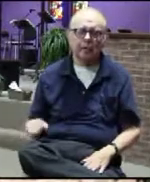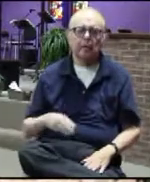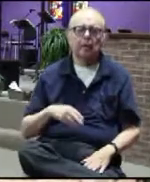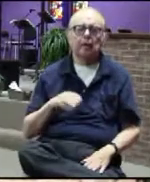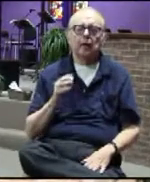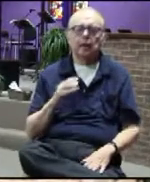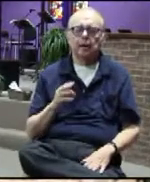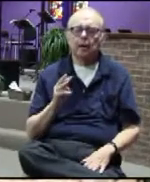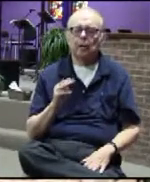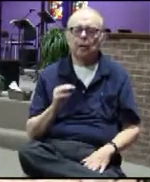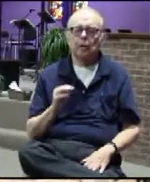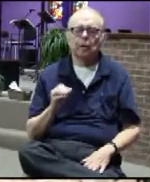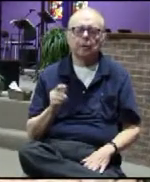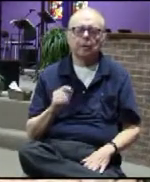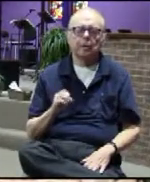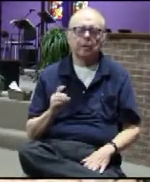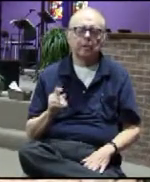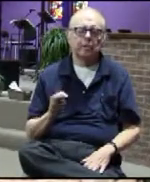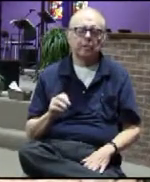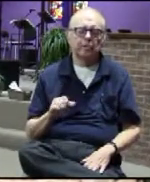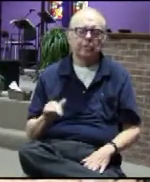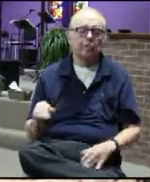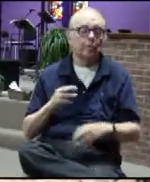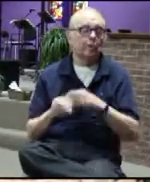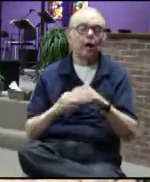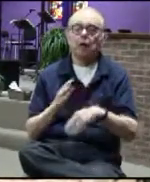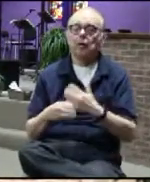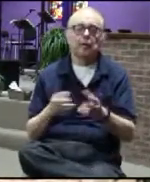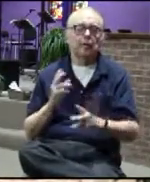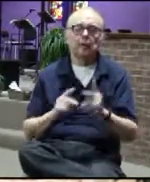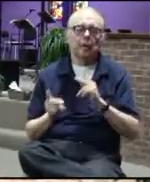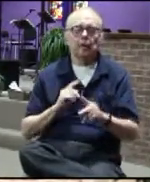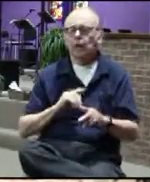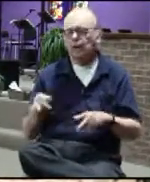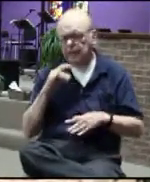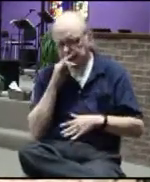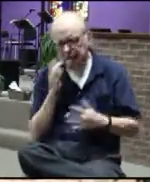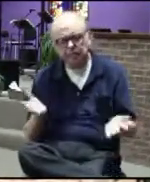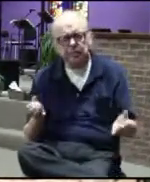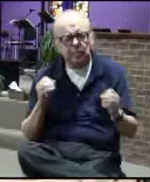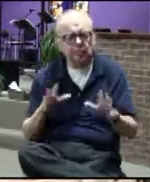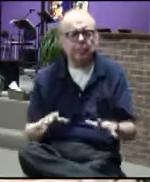Disney World with all of these other people? And all these other kids?